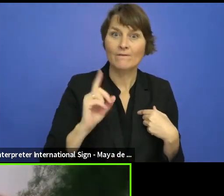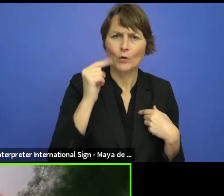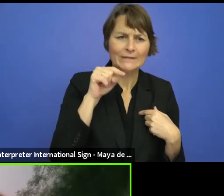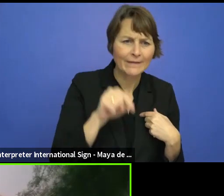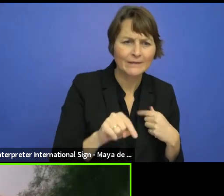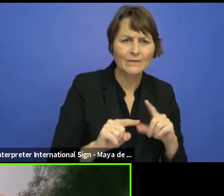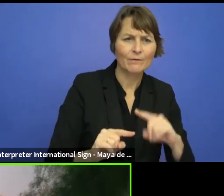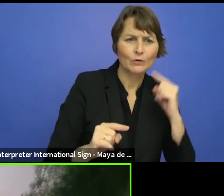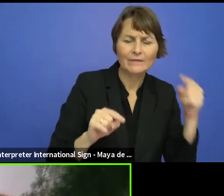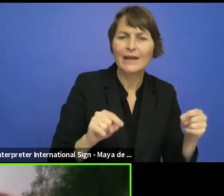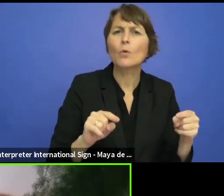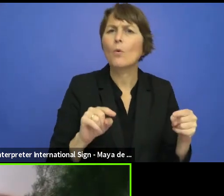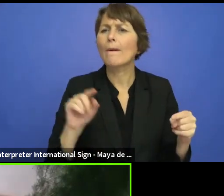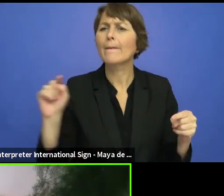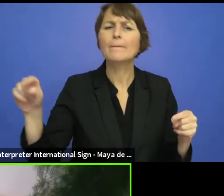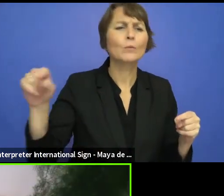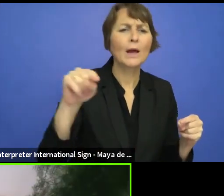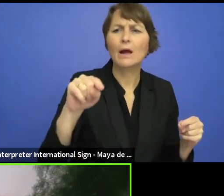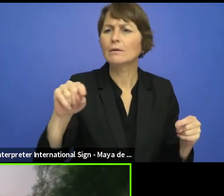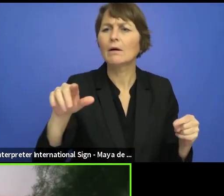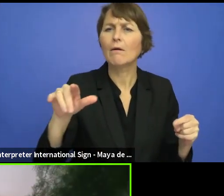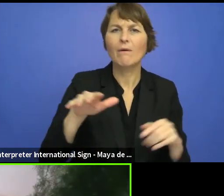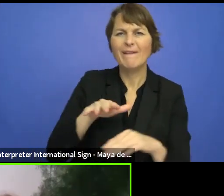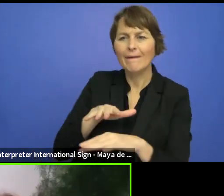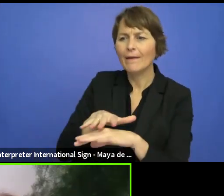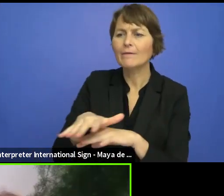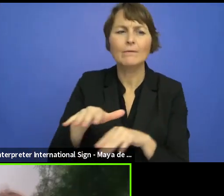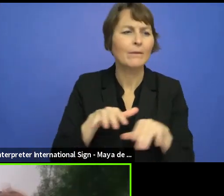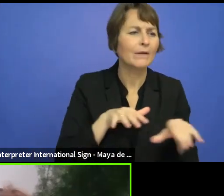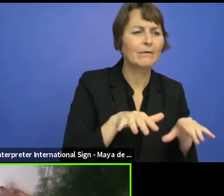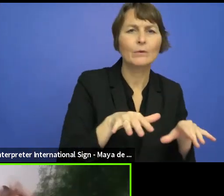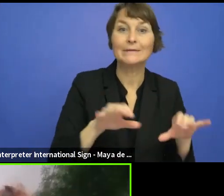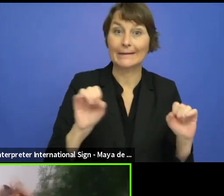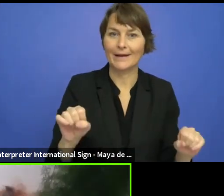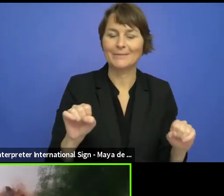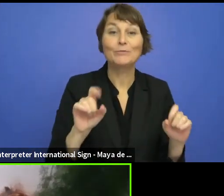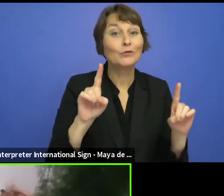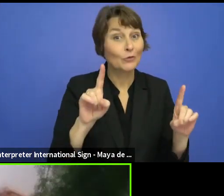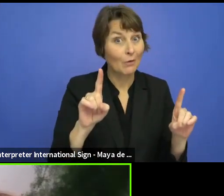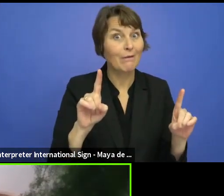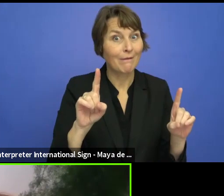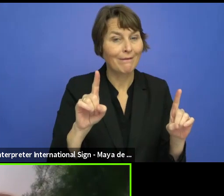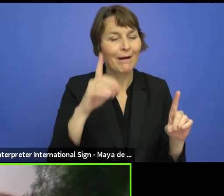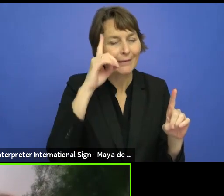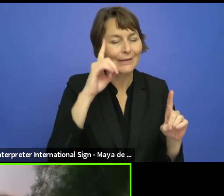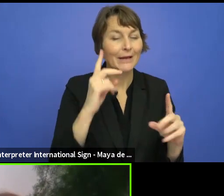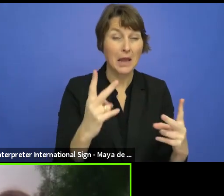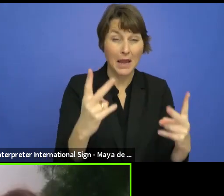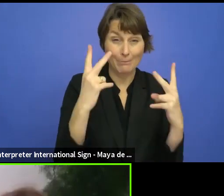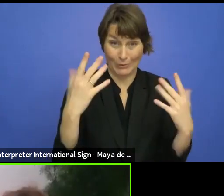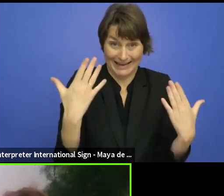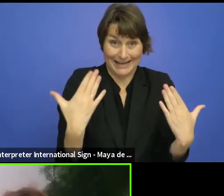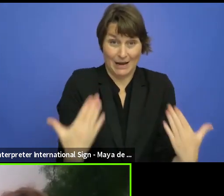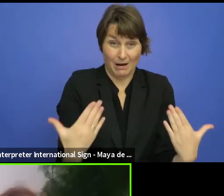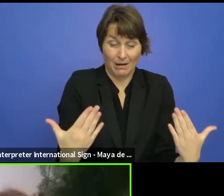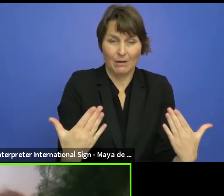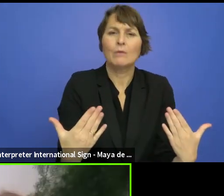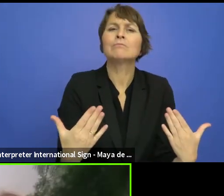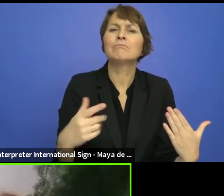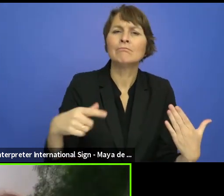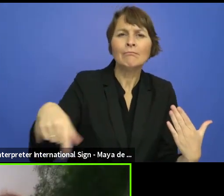what our influence might be. So I think it's really important at the moment that we recognize